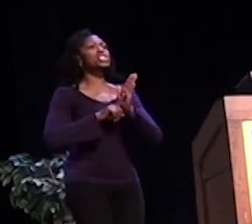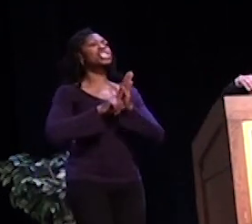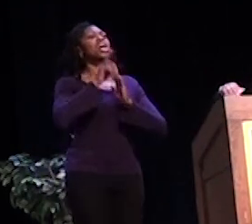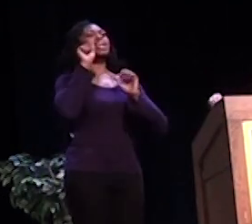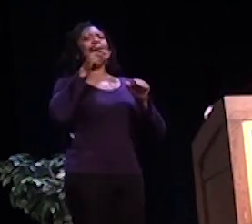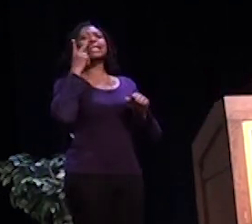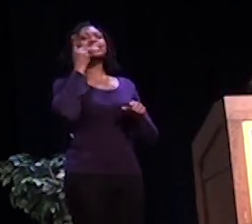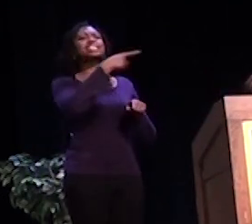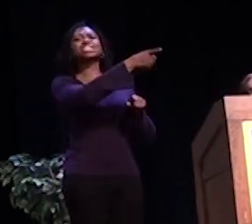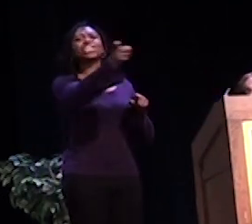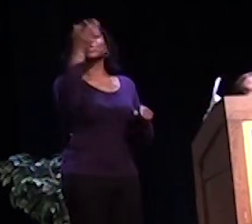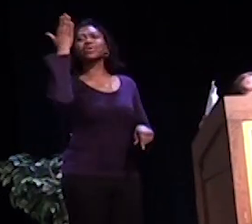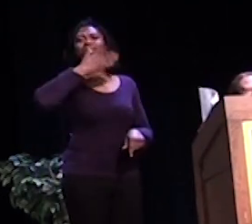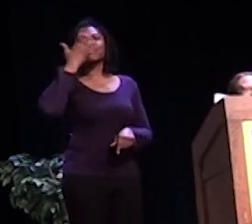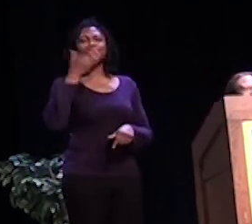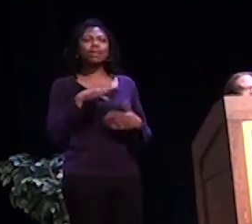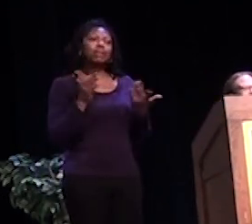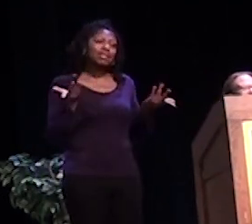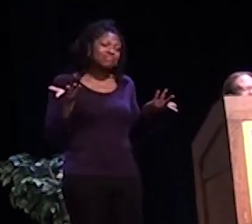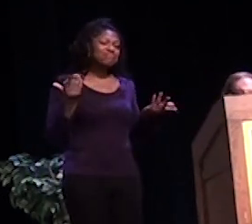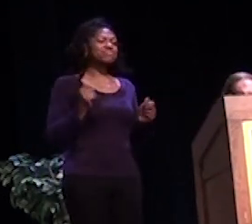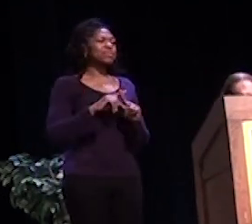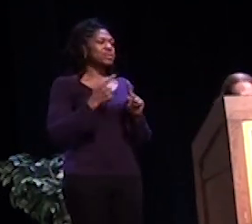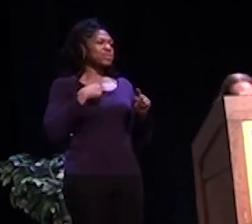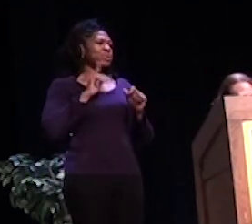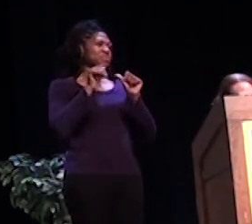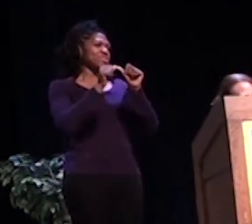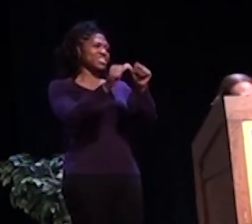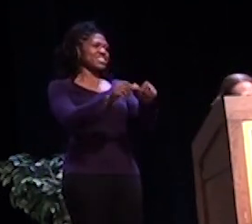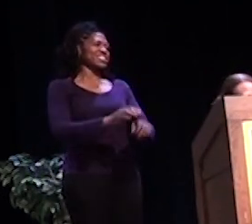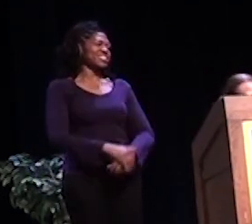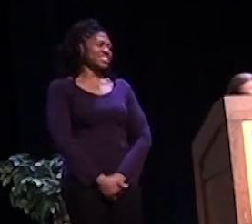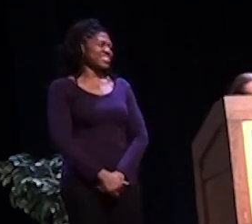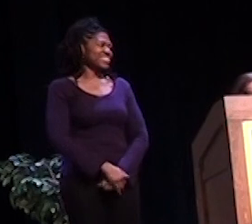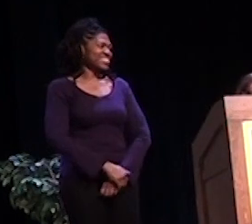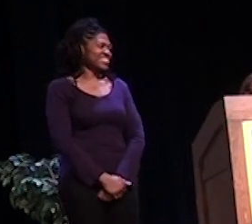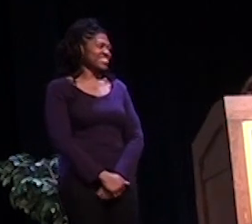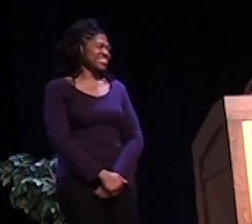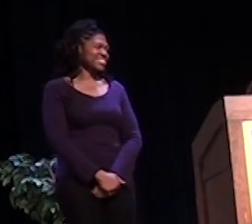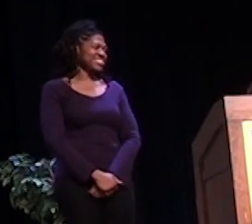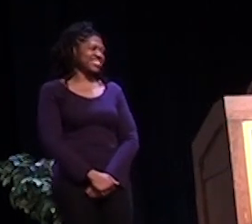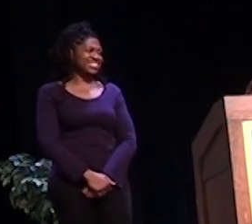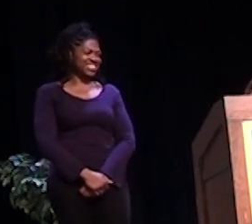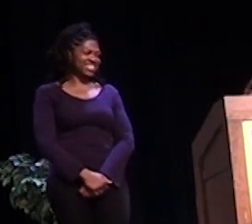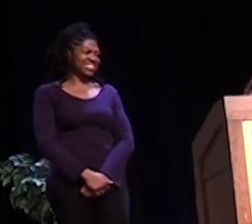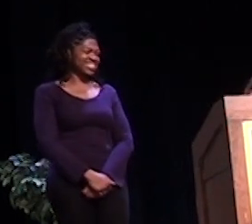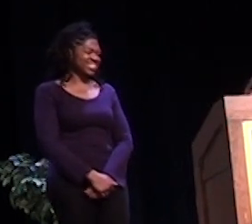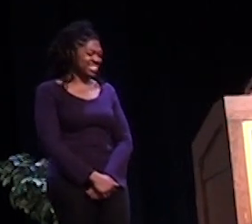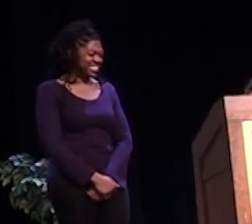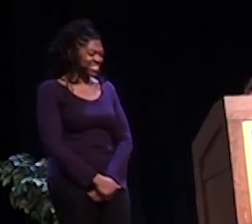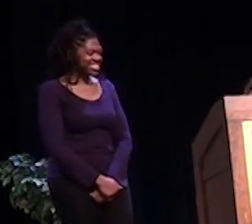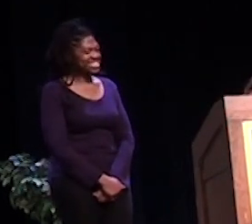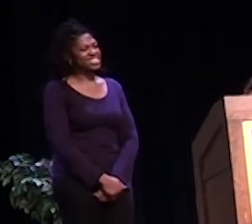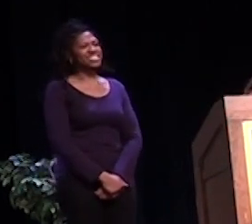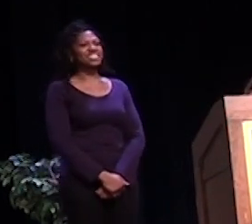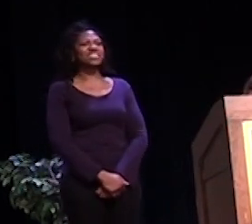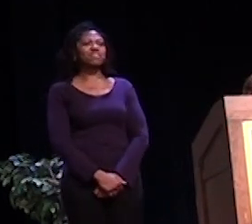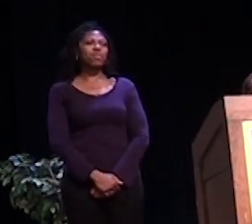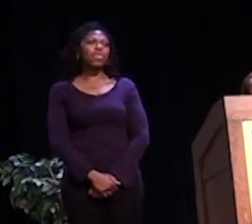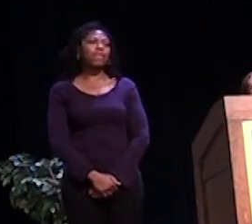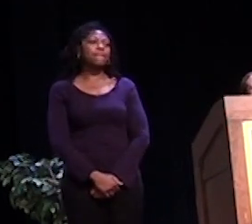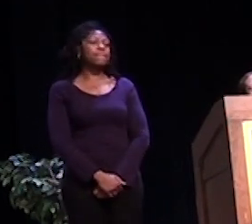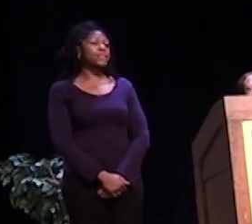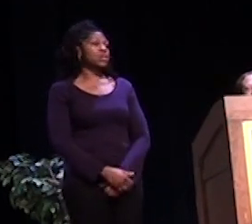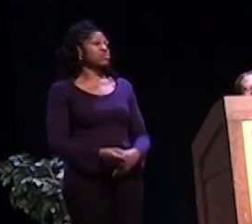wall. We are going to make this work, people. We are going to make this work. You know, I